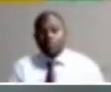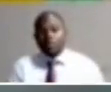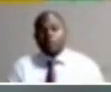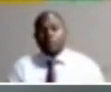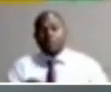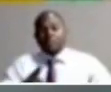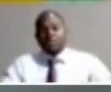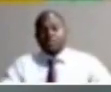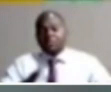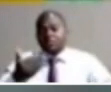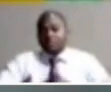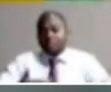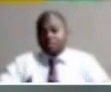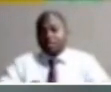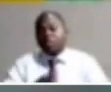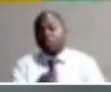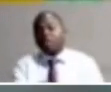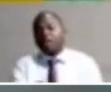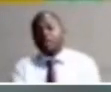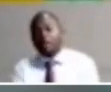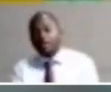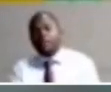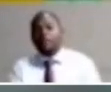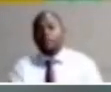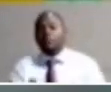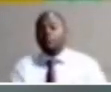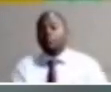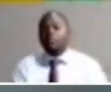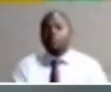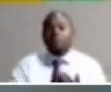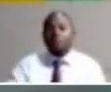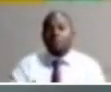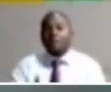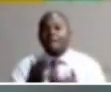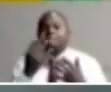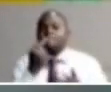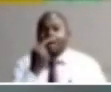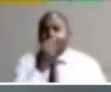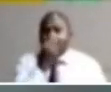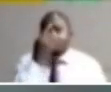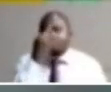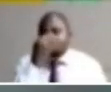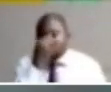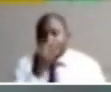sitting close to one another and with the carelessly touching their soft parts?